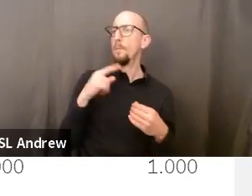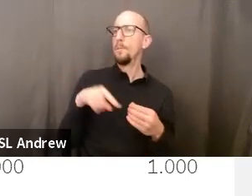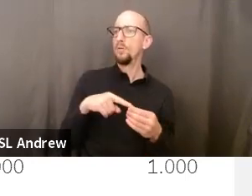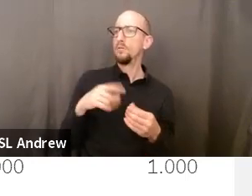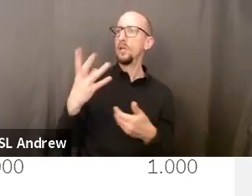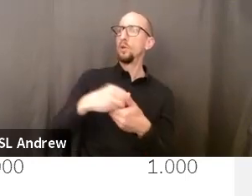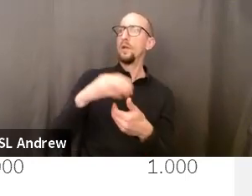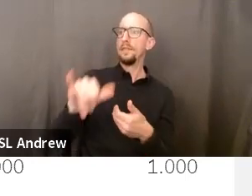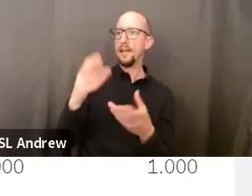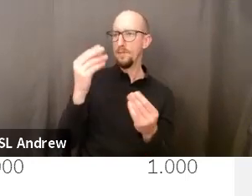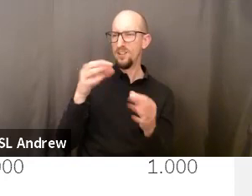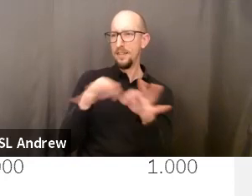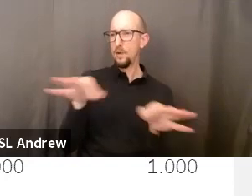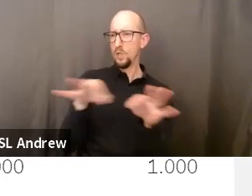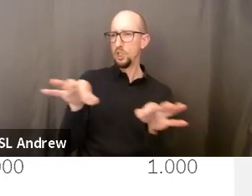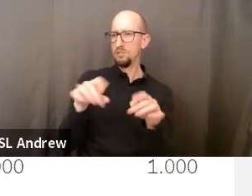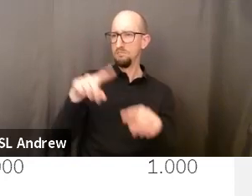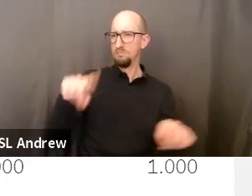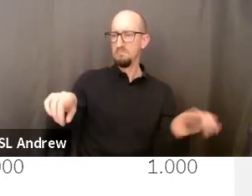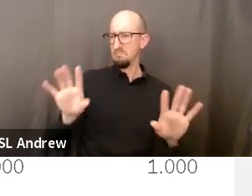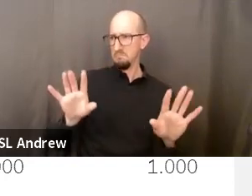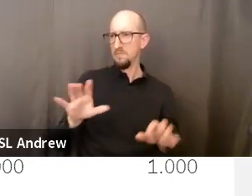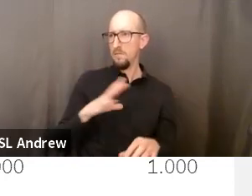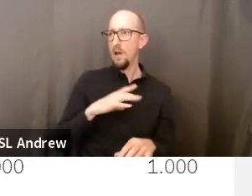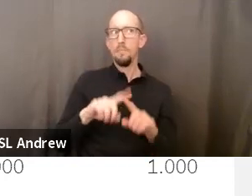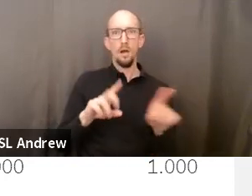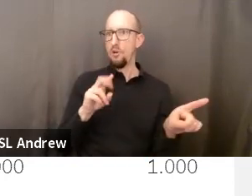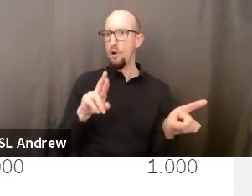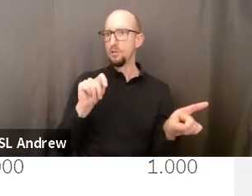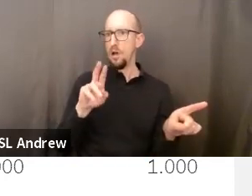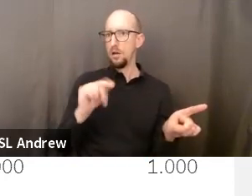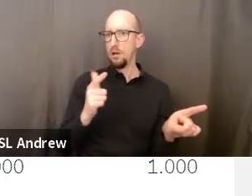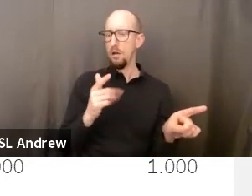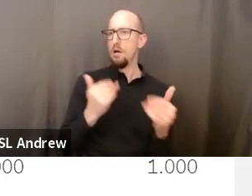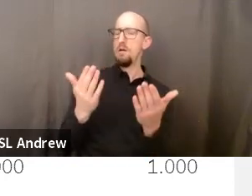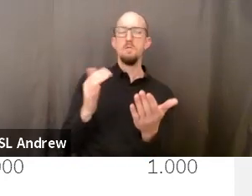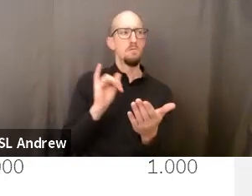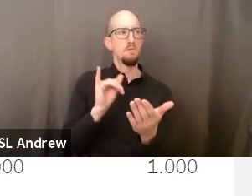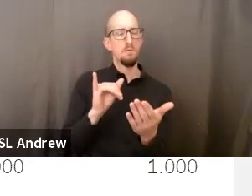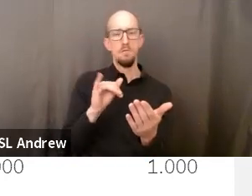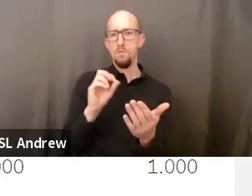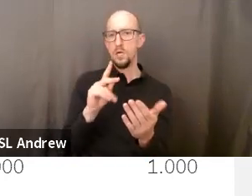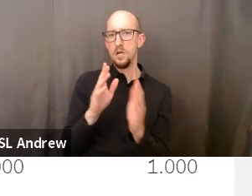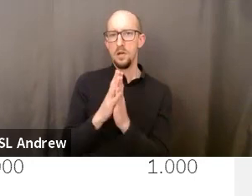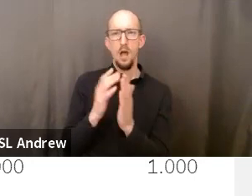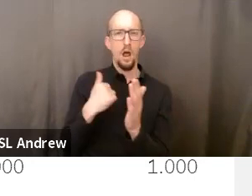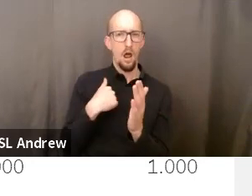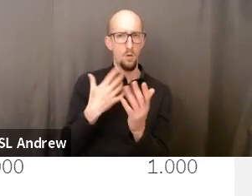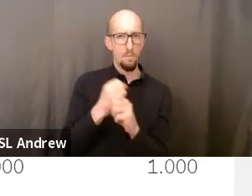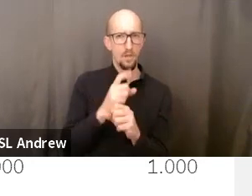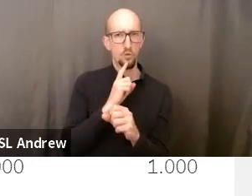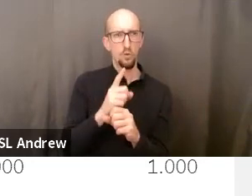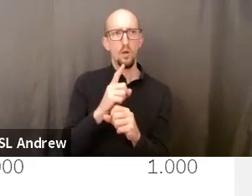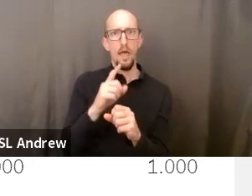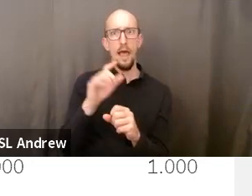think but now that Dr. Tung has raised the question, I just want to make sure that we understand how it has been